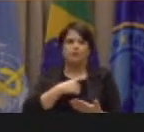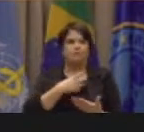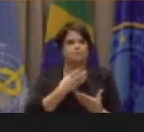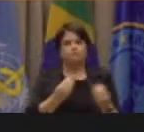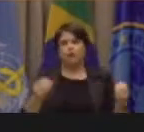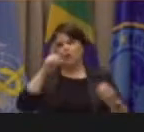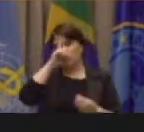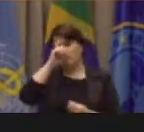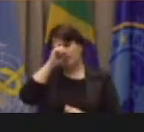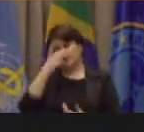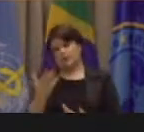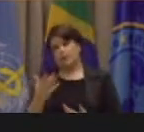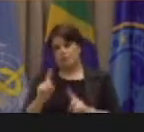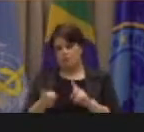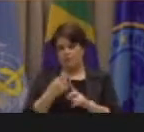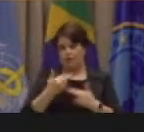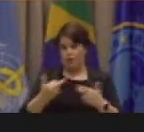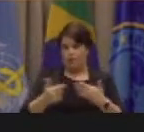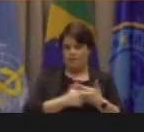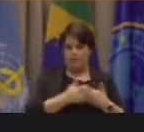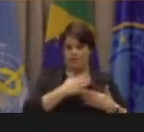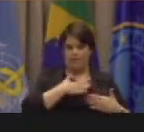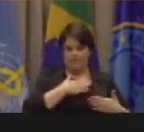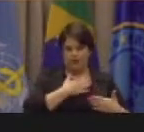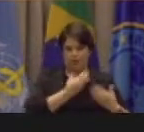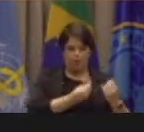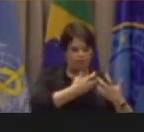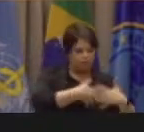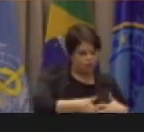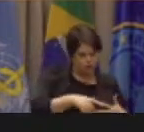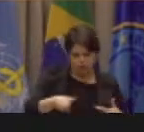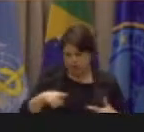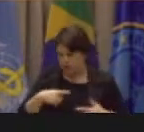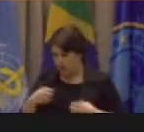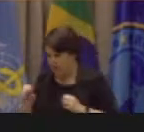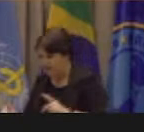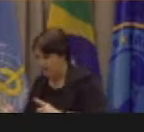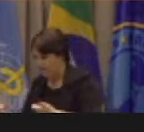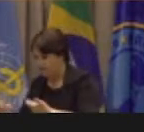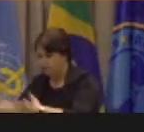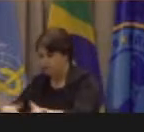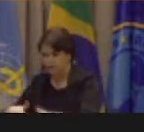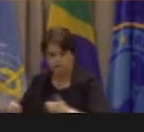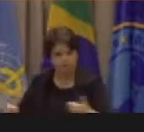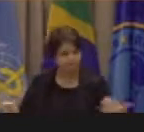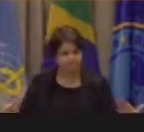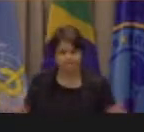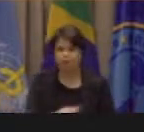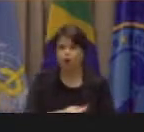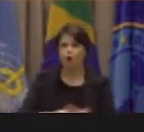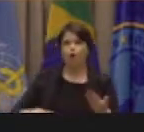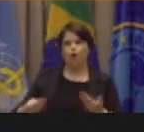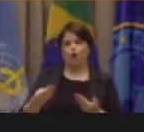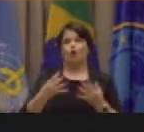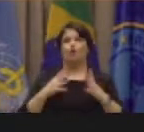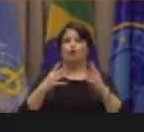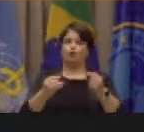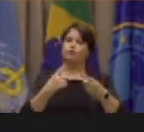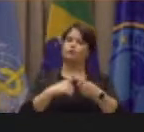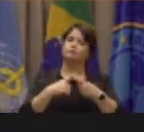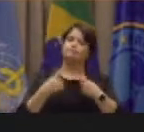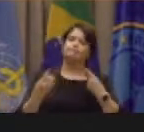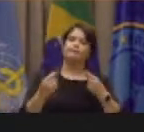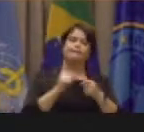had about 100 hospitals. And the first road, so the hospital is working and